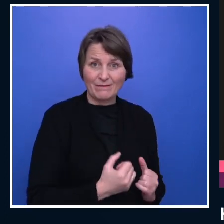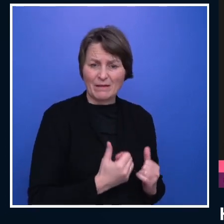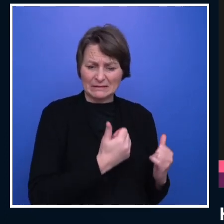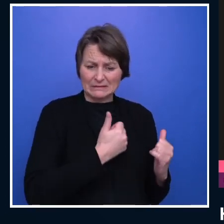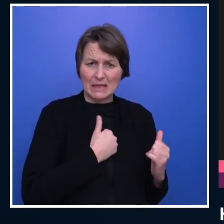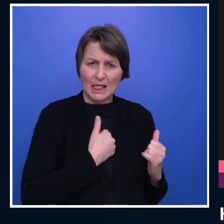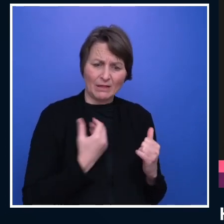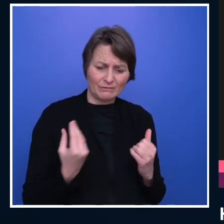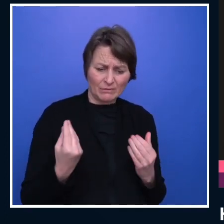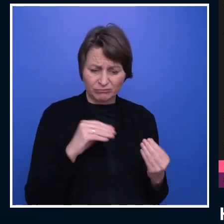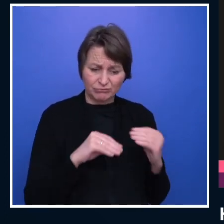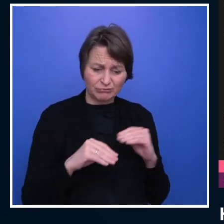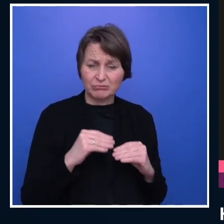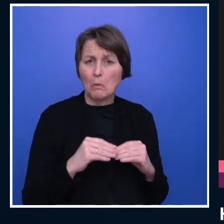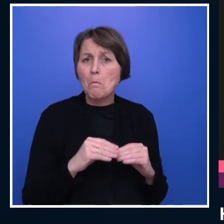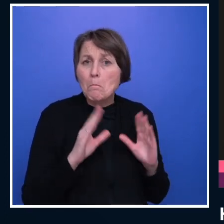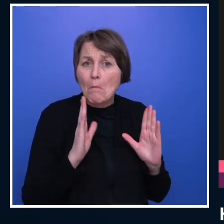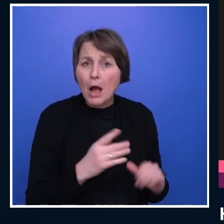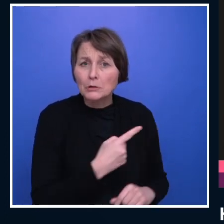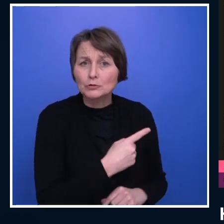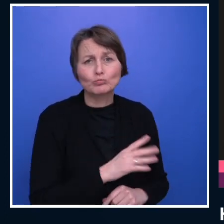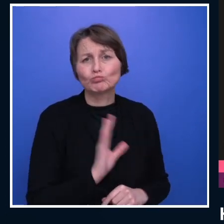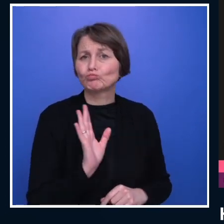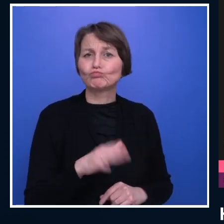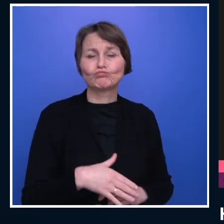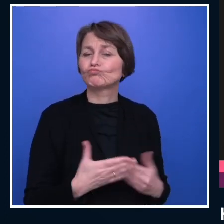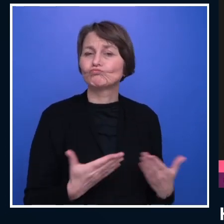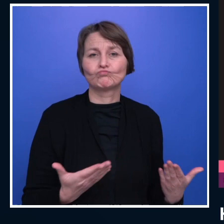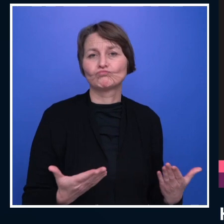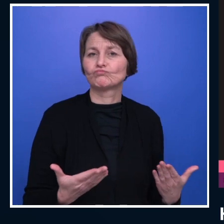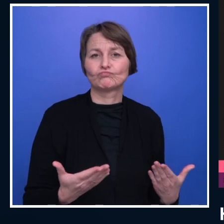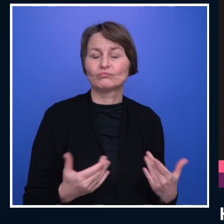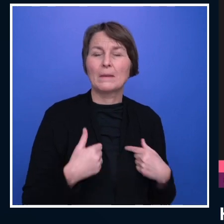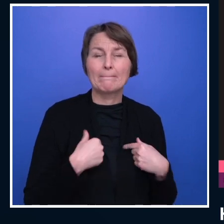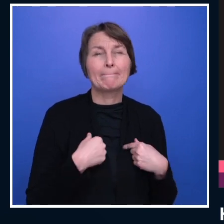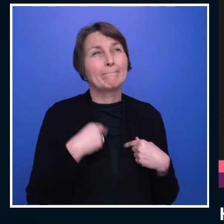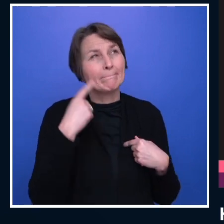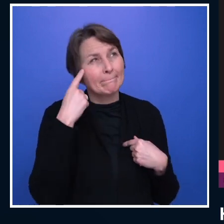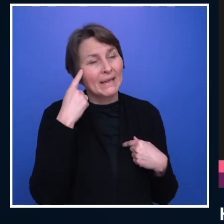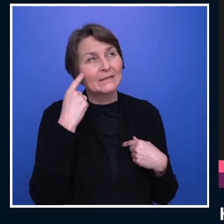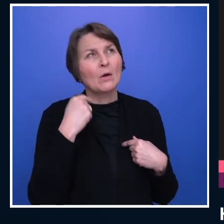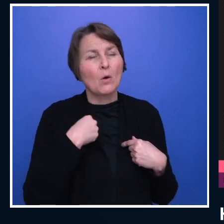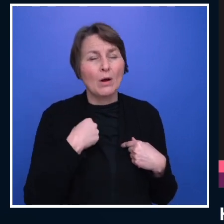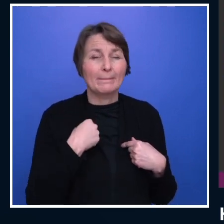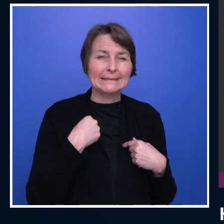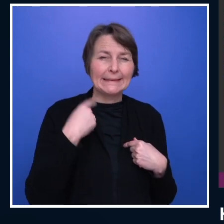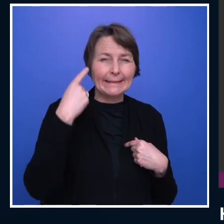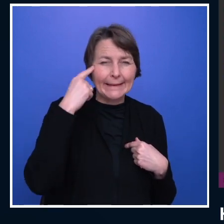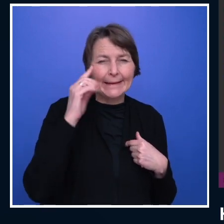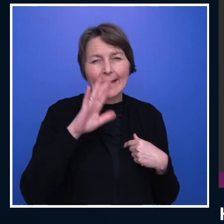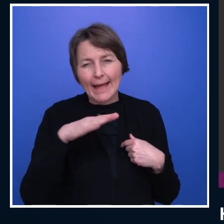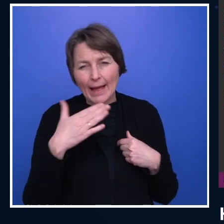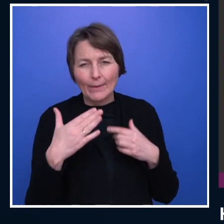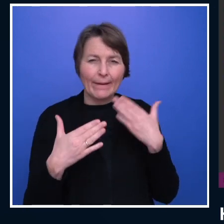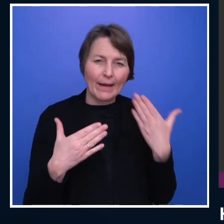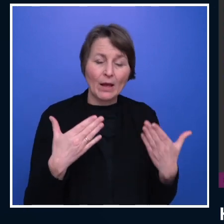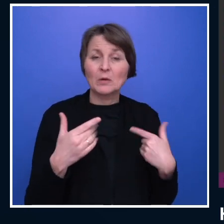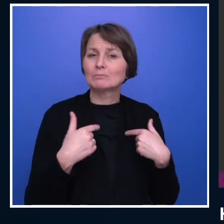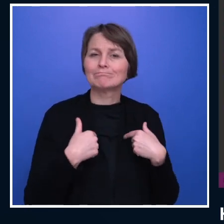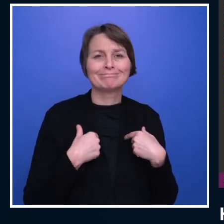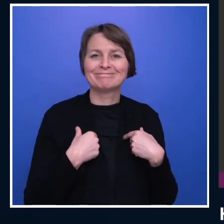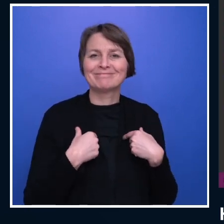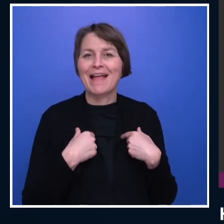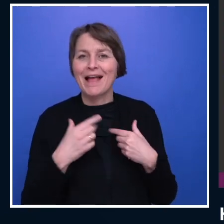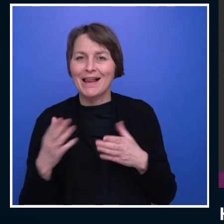necessary. It also would have meant I would need to think about this stuff. And I really like being able to go